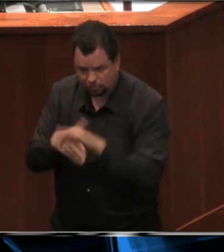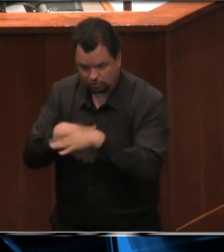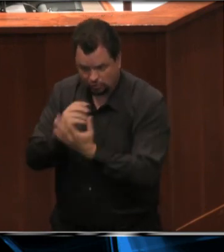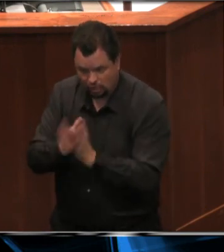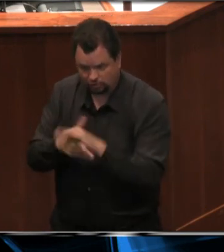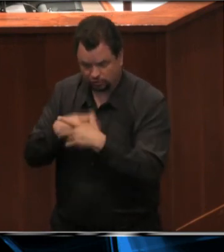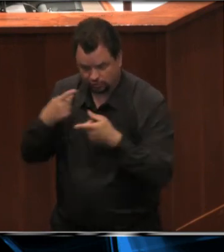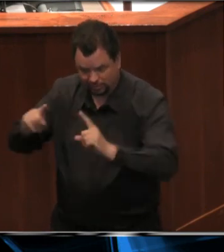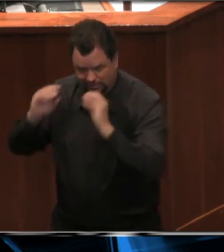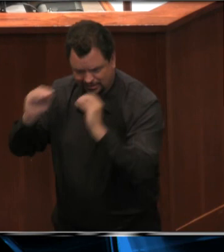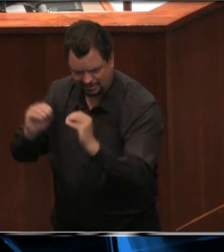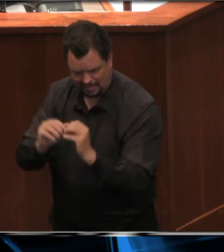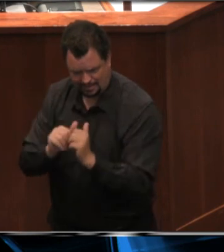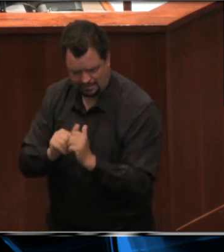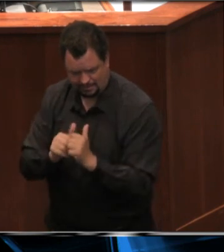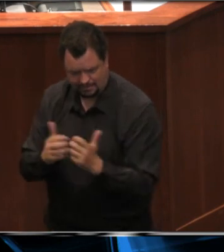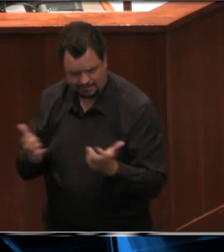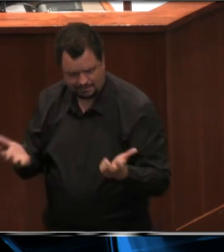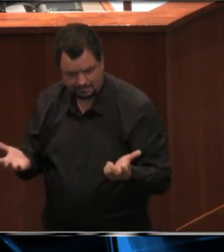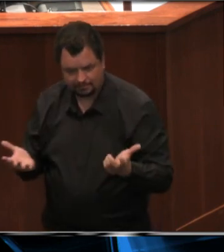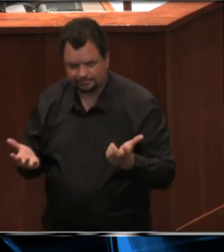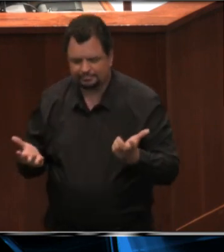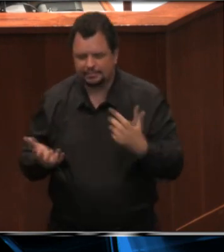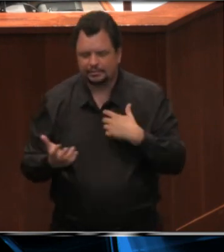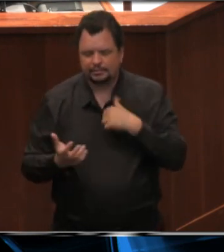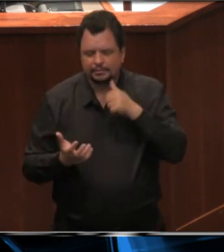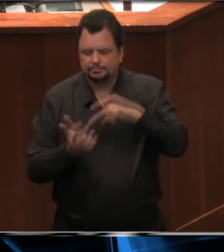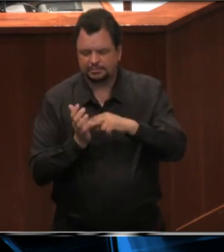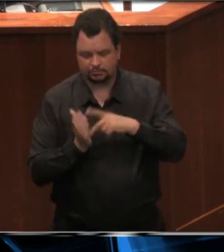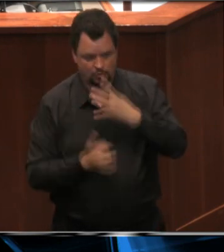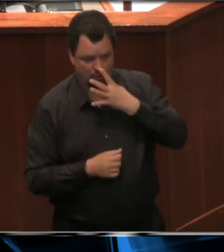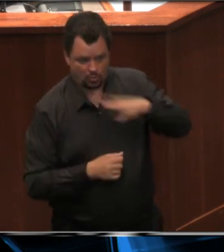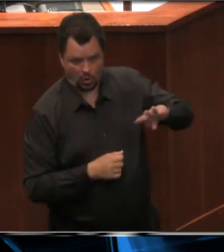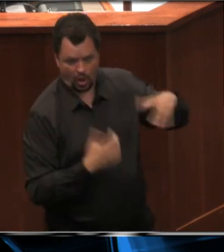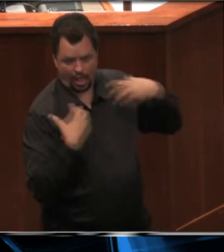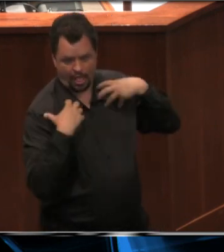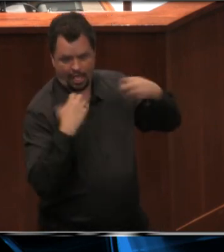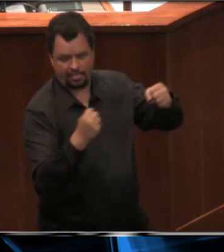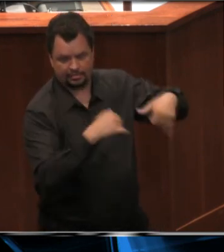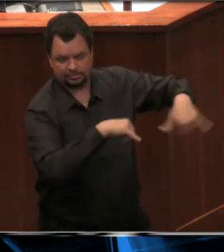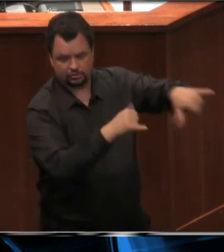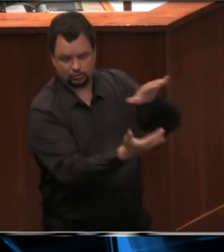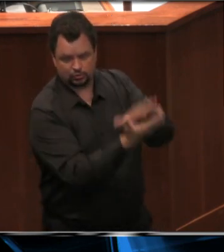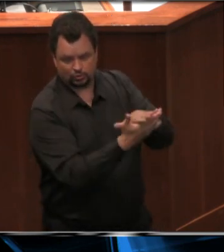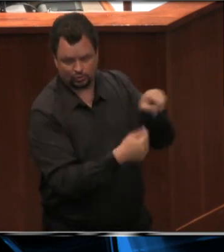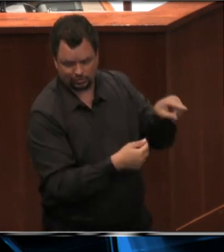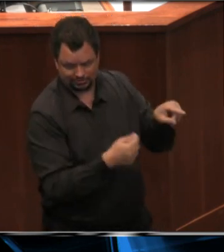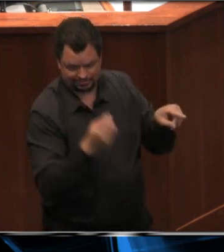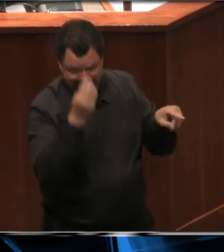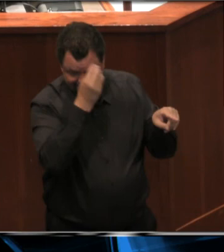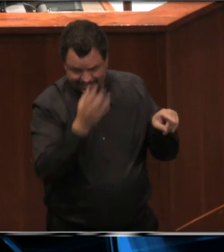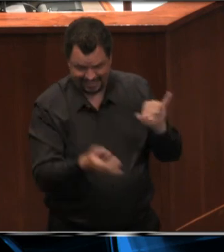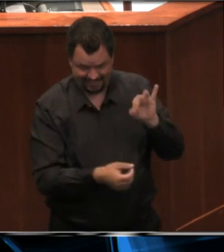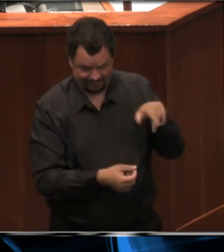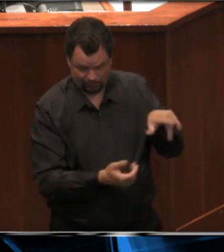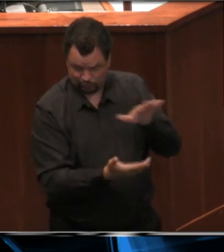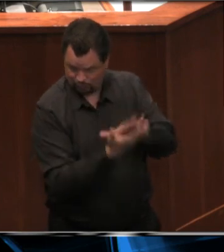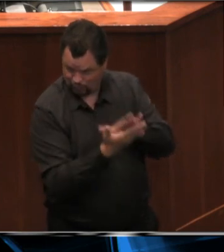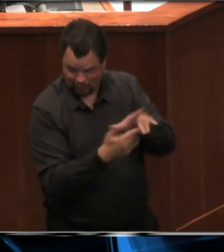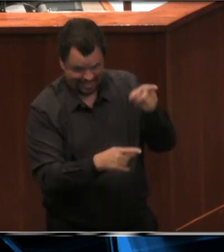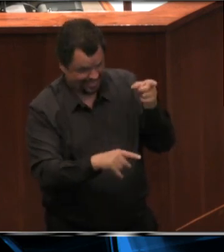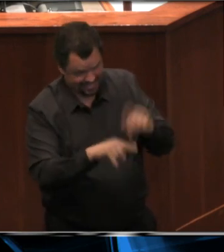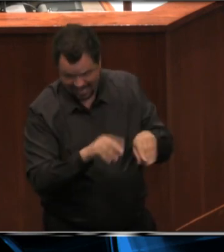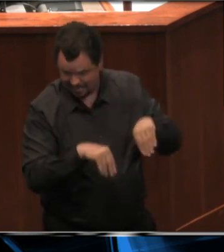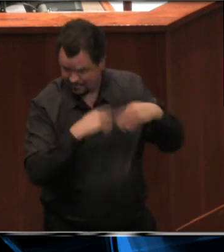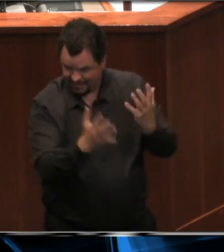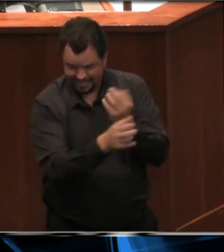abandon your Big Three health standards in our schools. If schools cannot provide a safe environment that allows for students and staff to practice